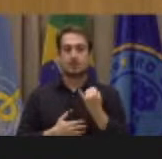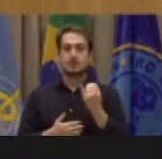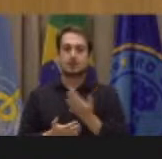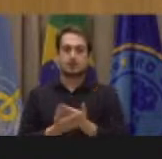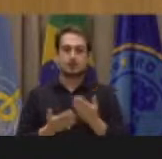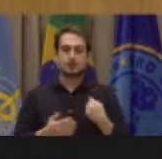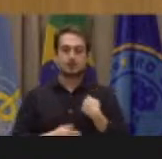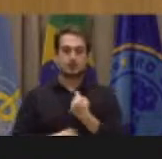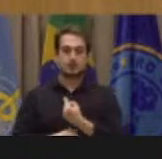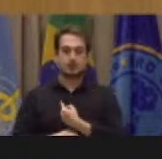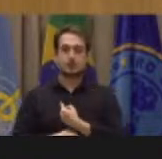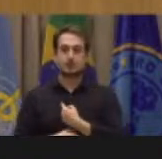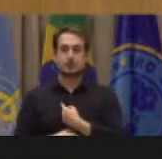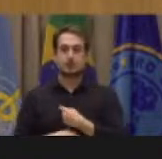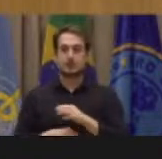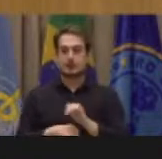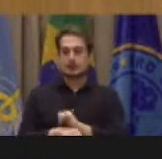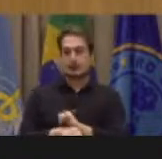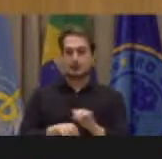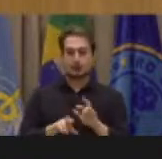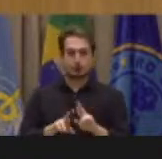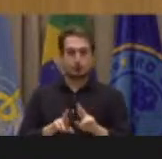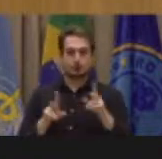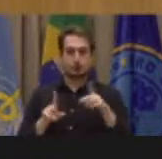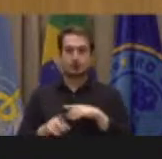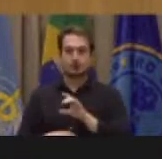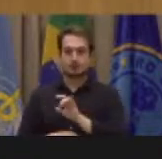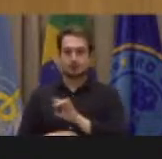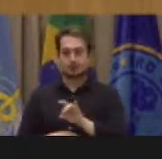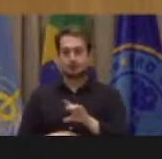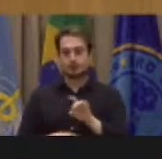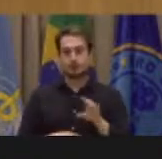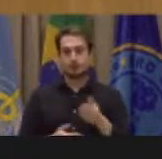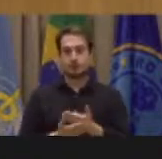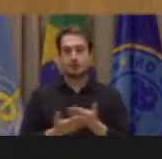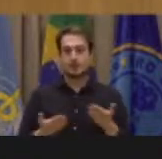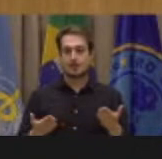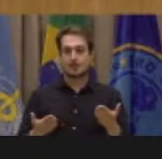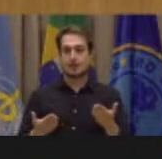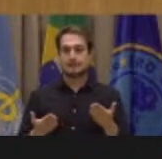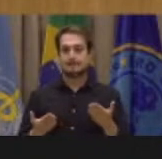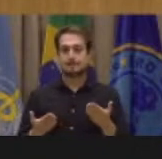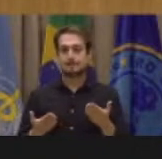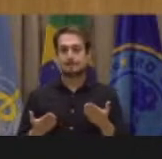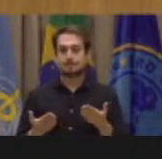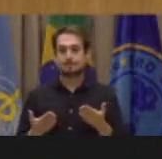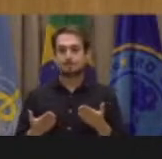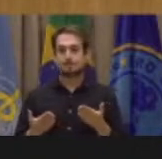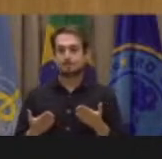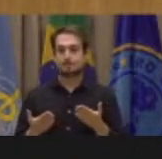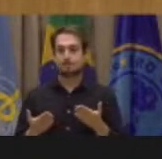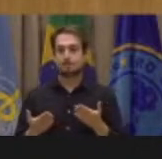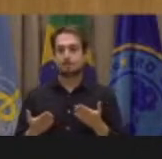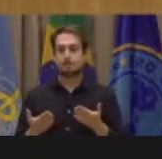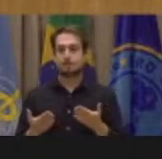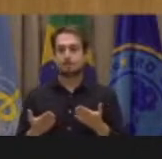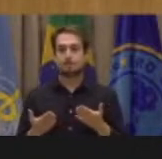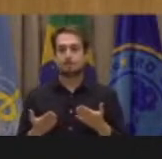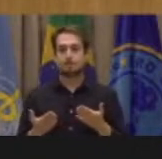care is important. They have different arrangements according to each